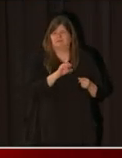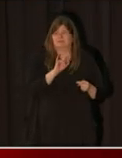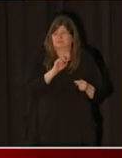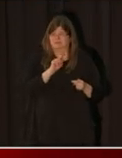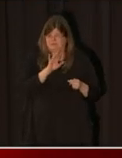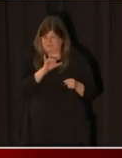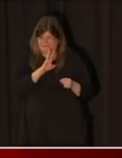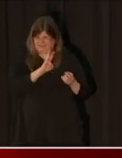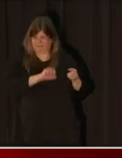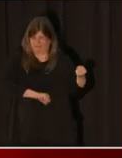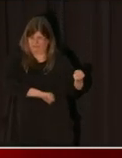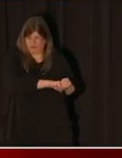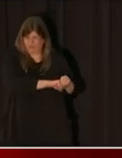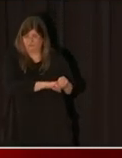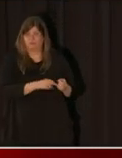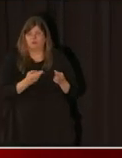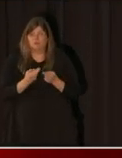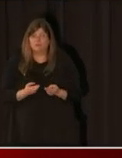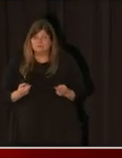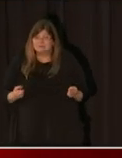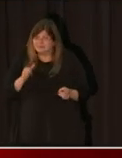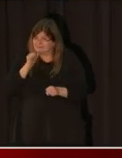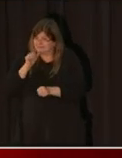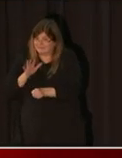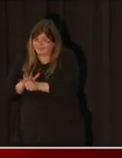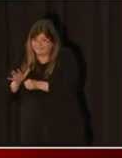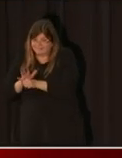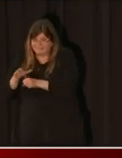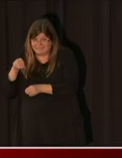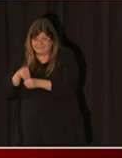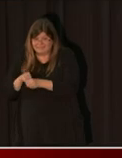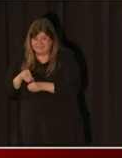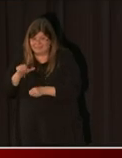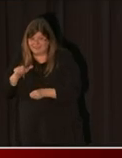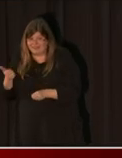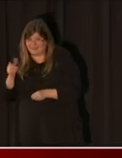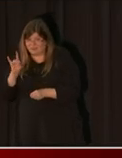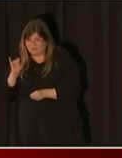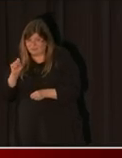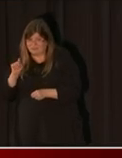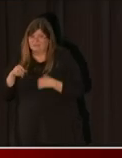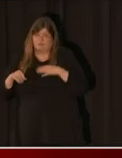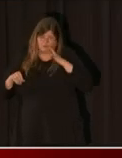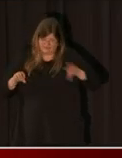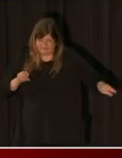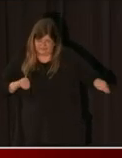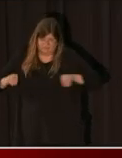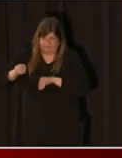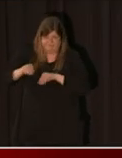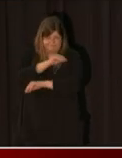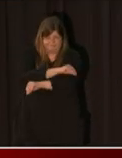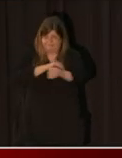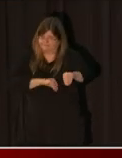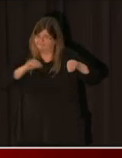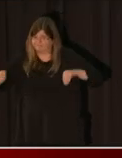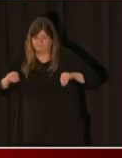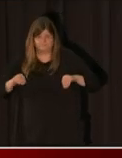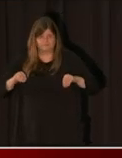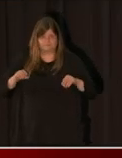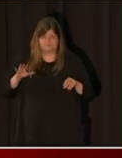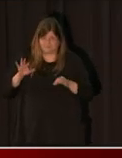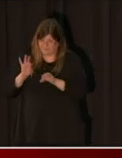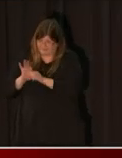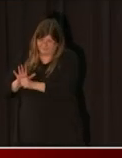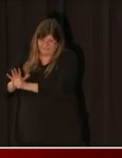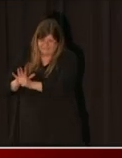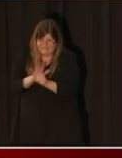a particular district, and I would use each and any one of those as necessary to ensure that we can provide police